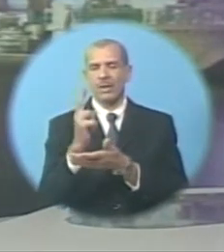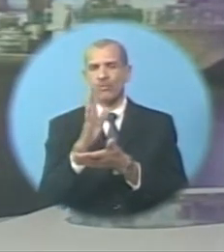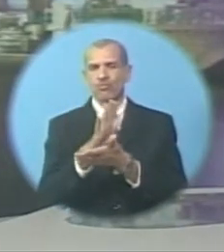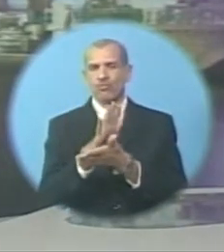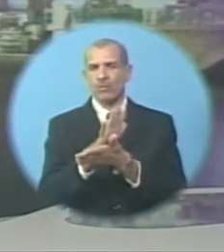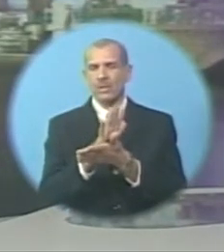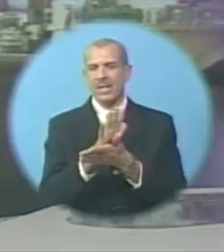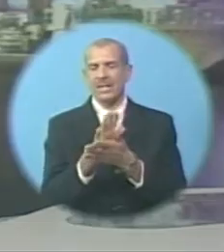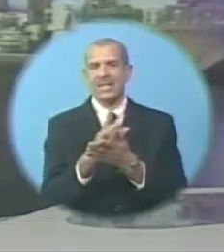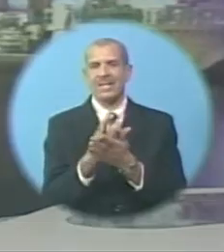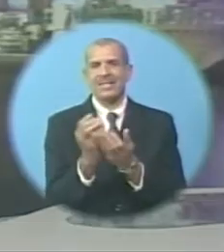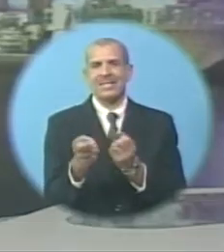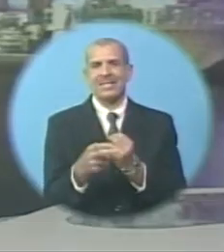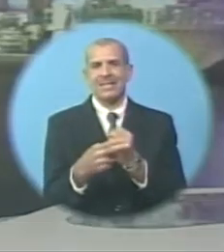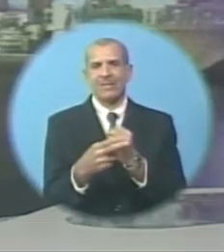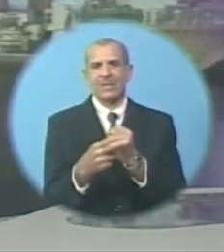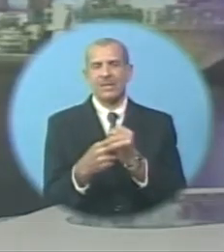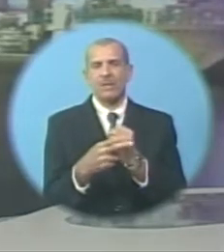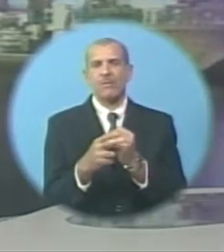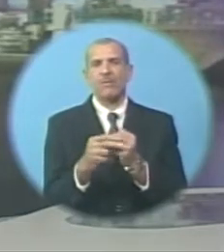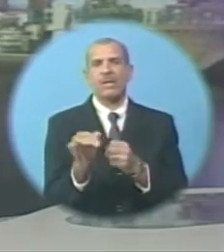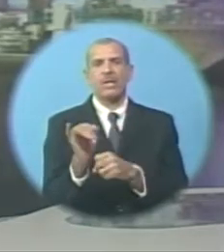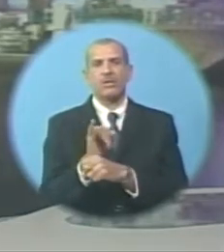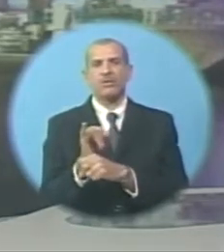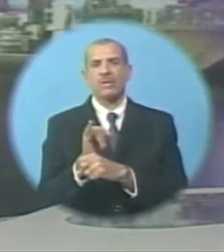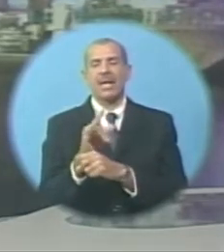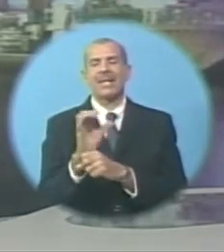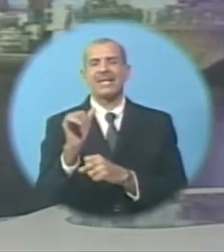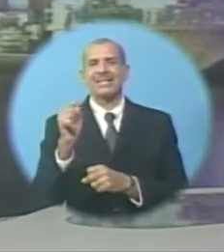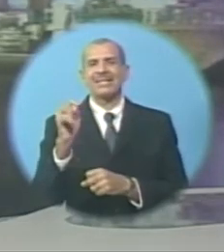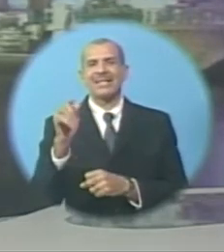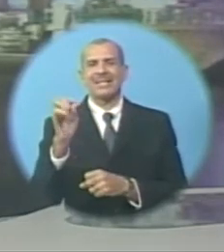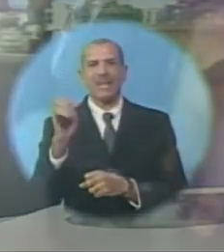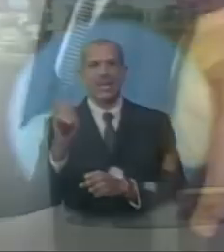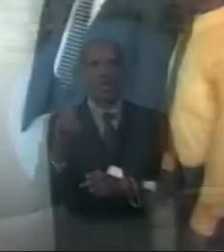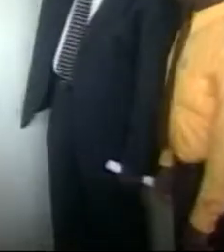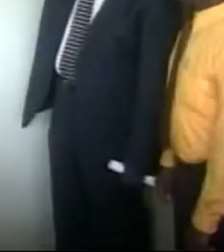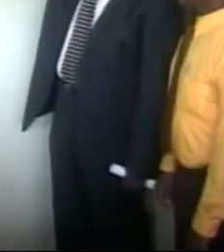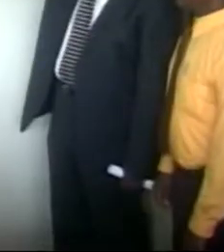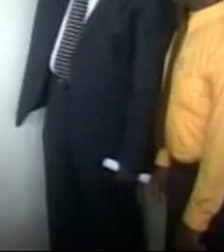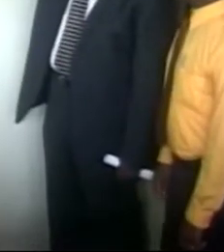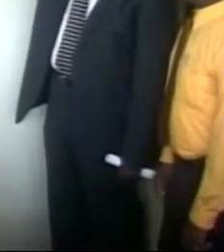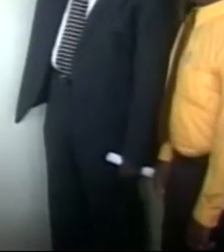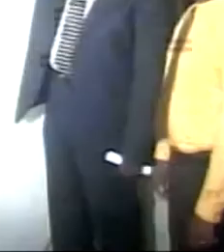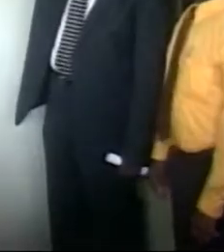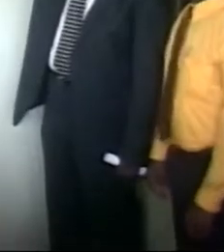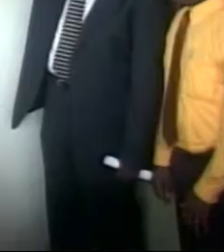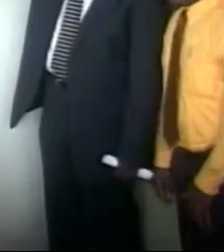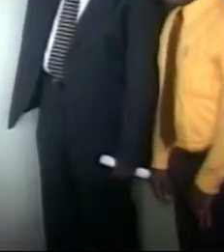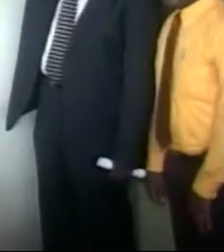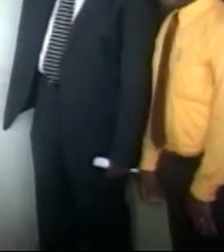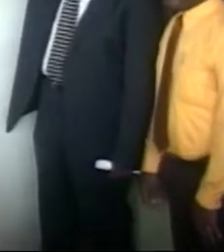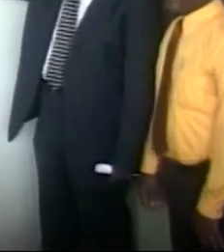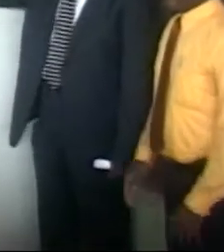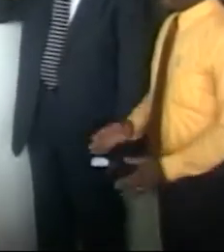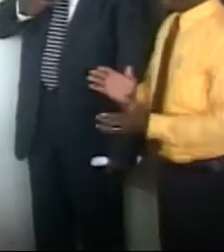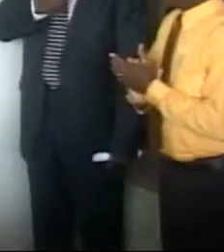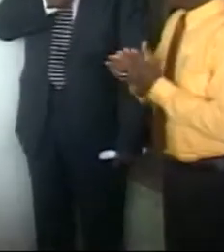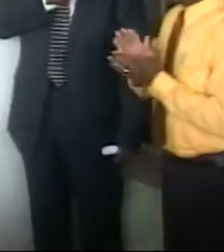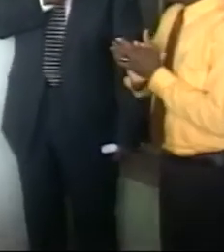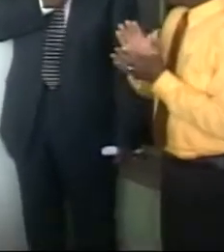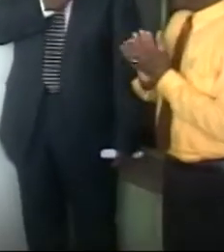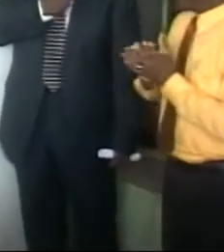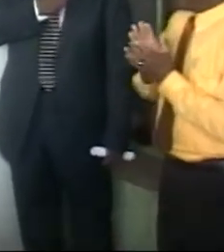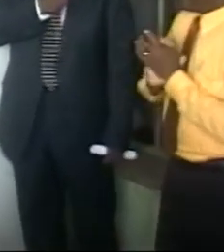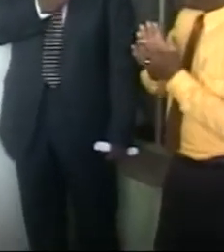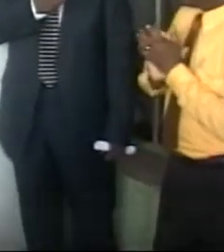in savings to those institutions and the state. A 12-kilowatt system installed at the St. Leonard's Boys School was officially switched on